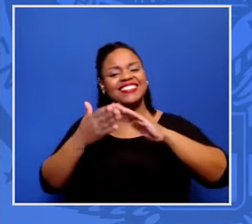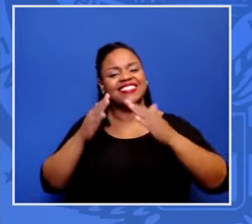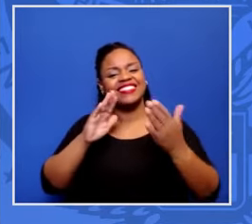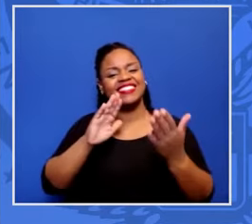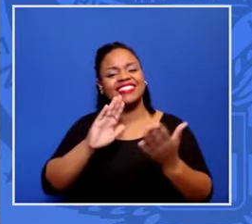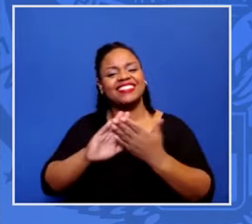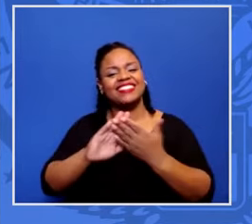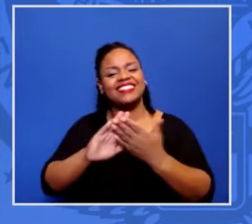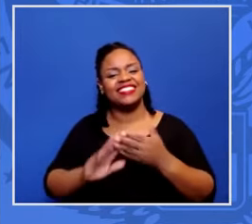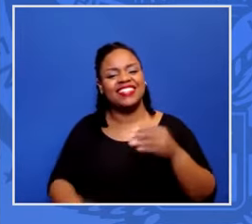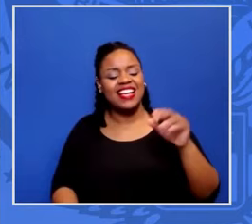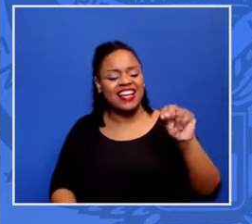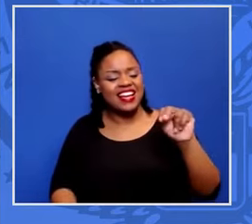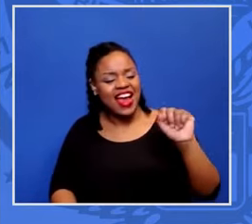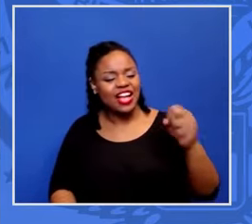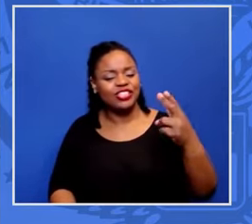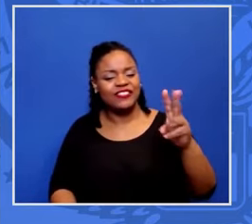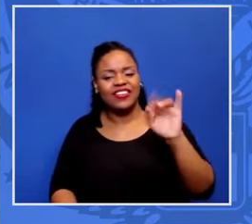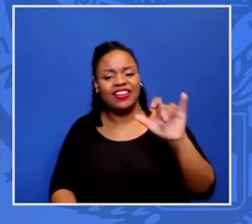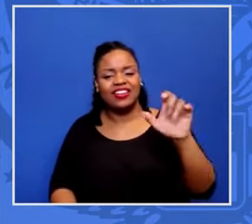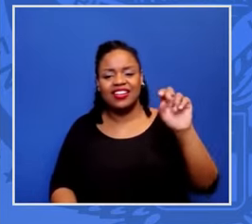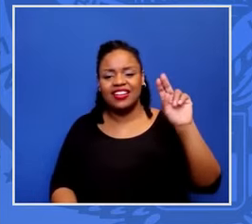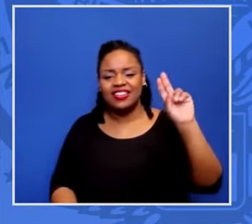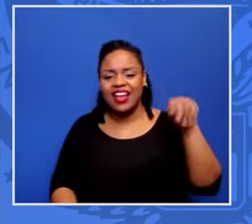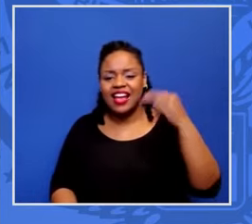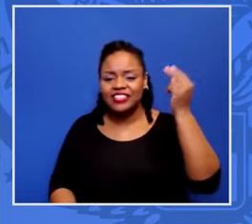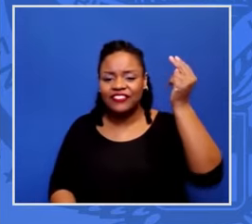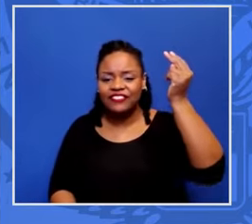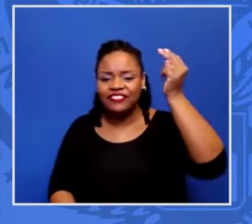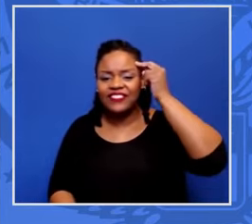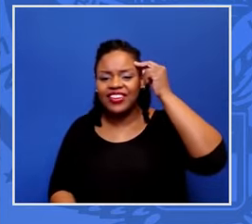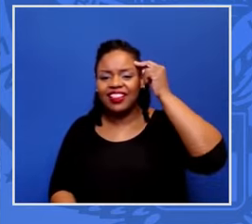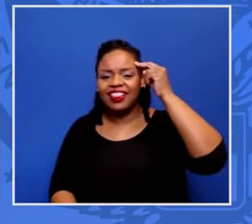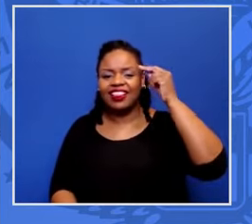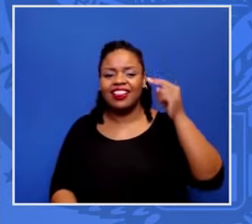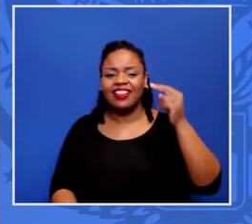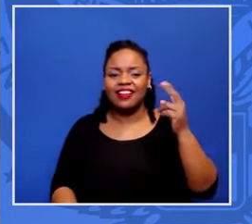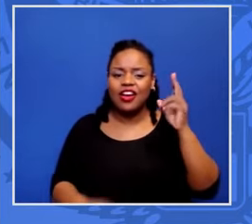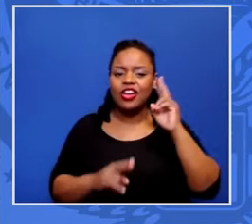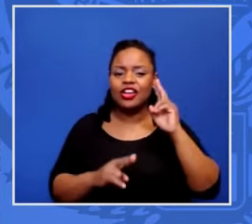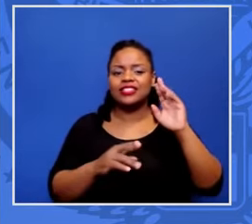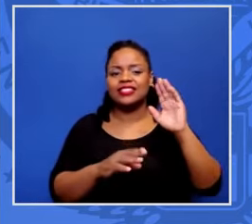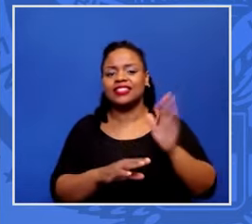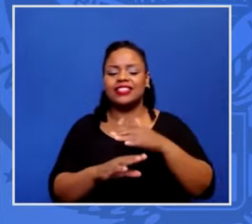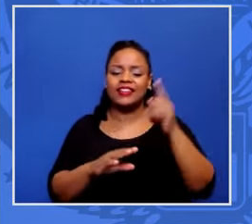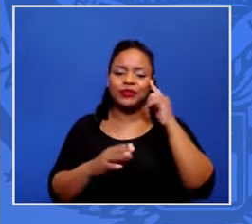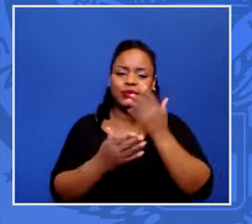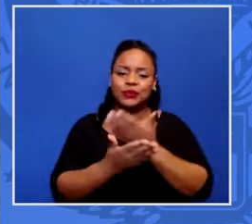Mm-hmm.